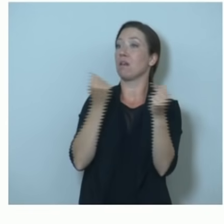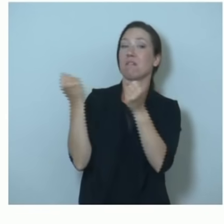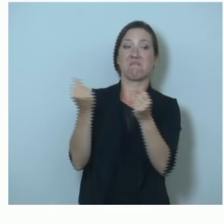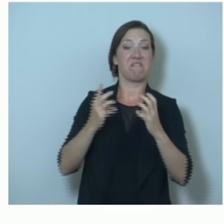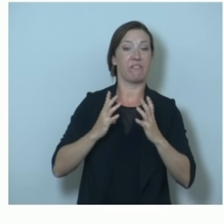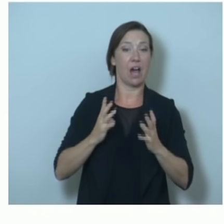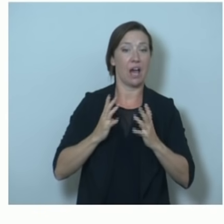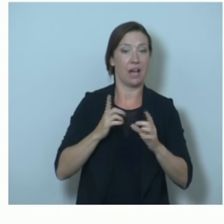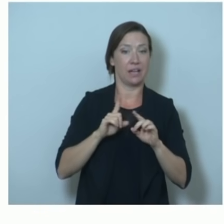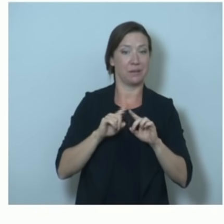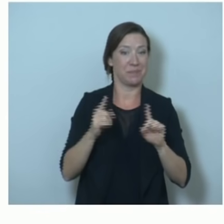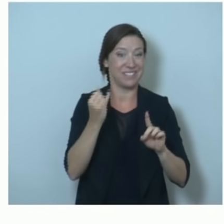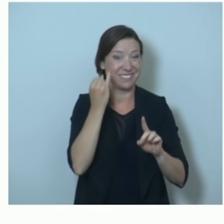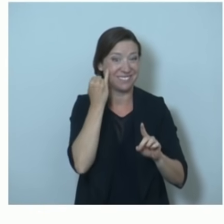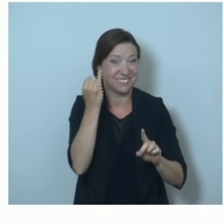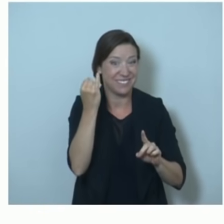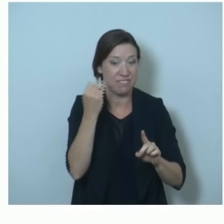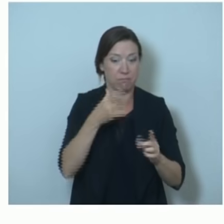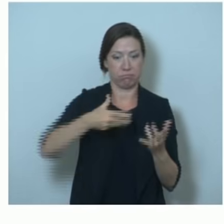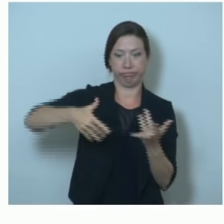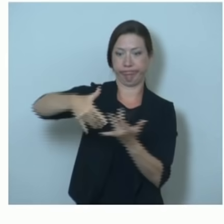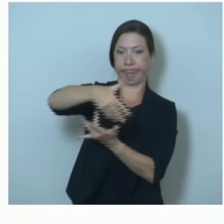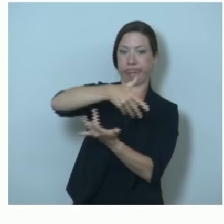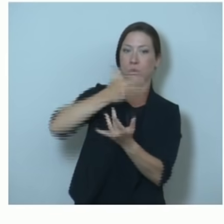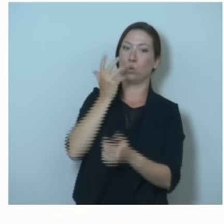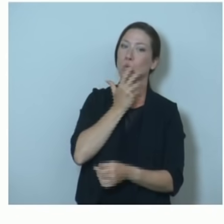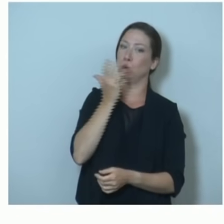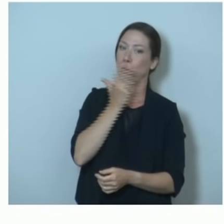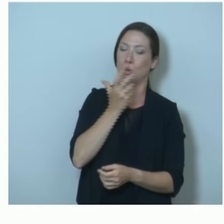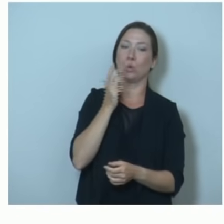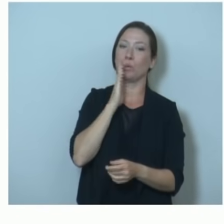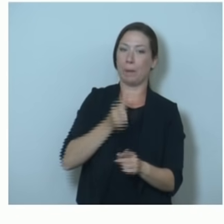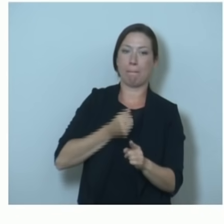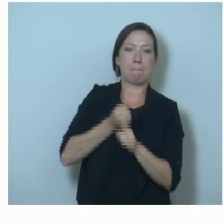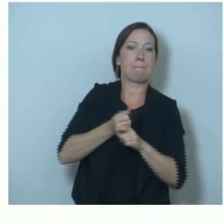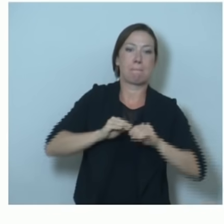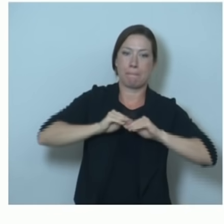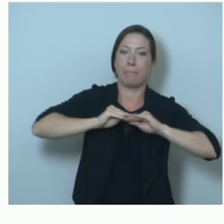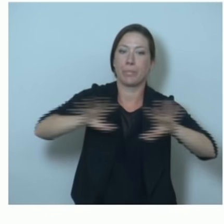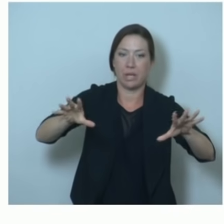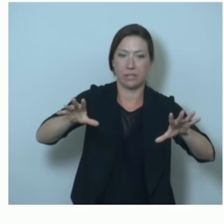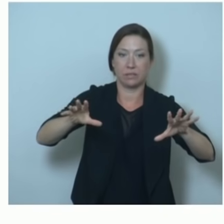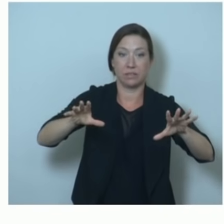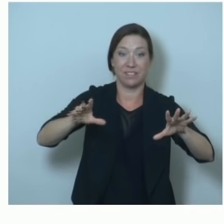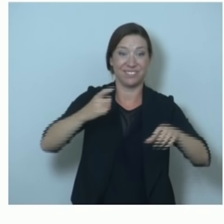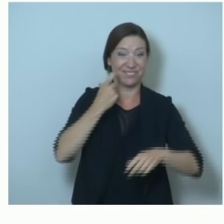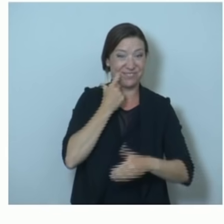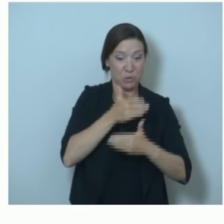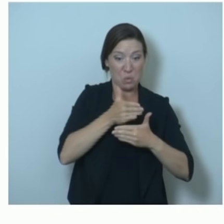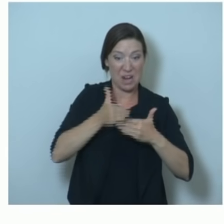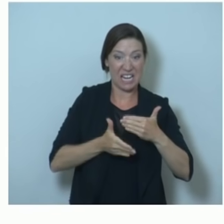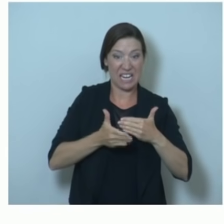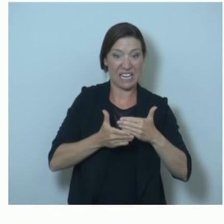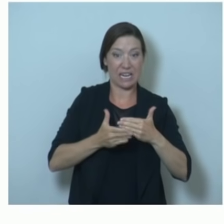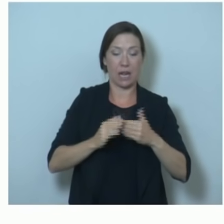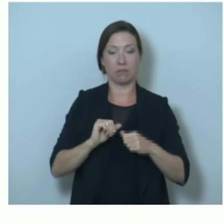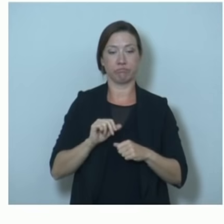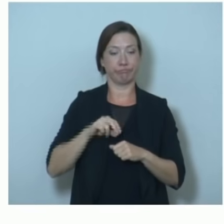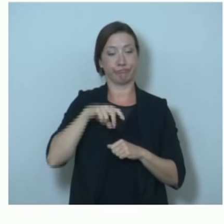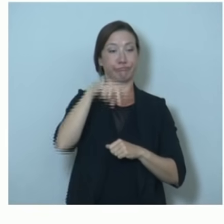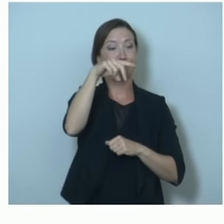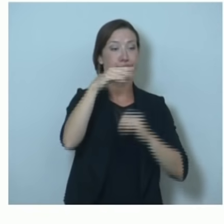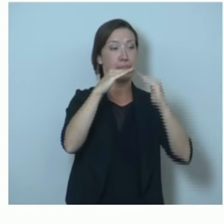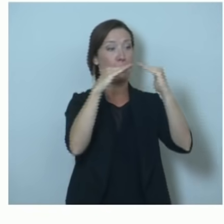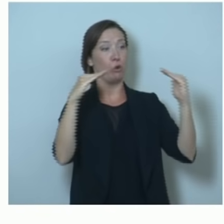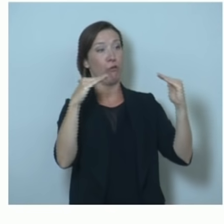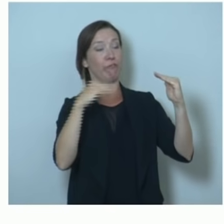that's when the virus spreads. And this weekend I was stuck up on my roof fixing my swamp cooler and realized I wasn't actually stuck. I was up on my roof, had the